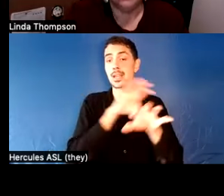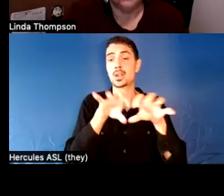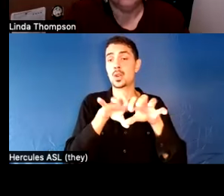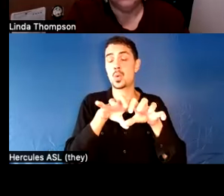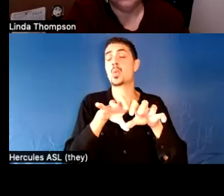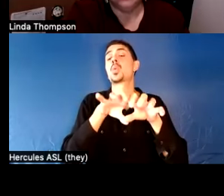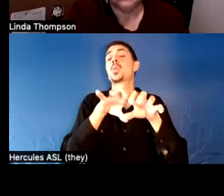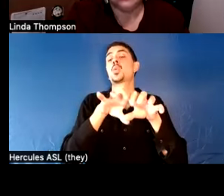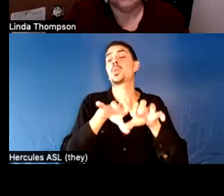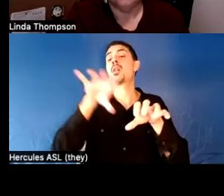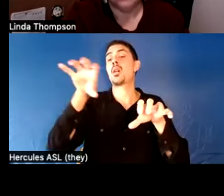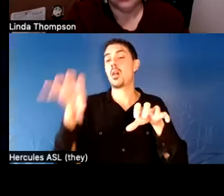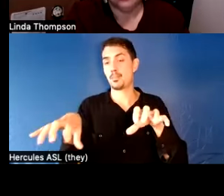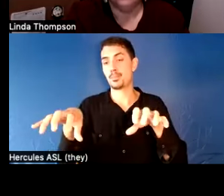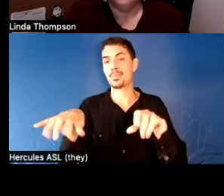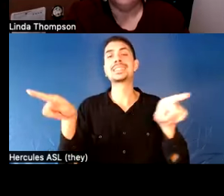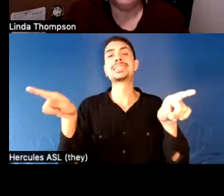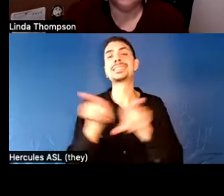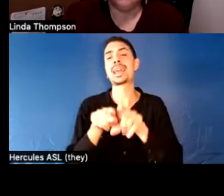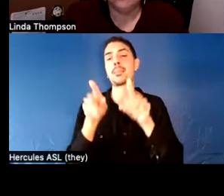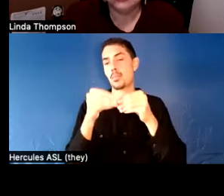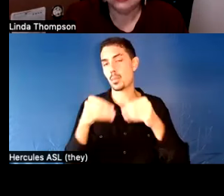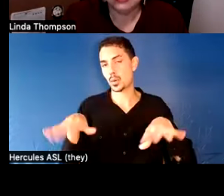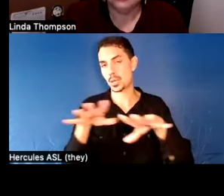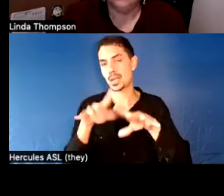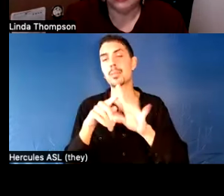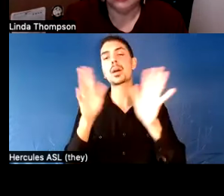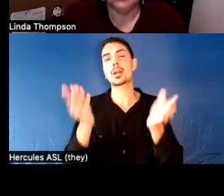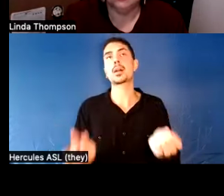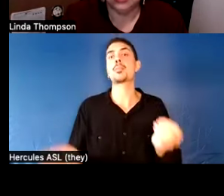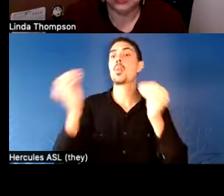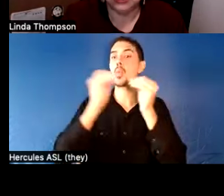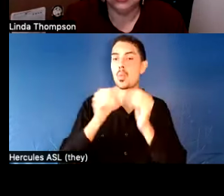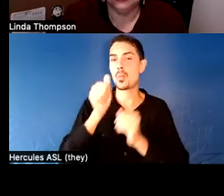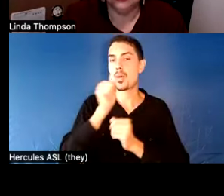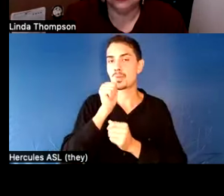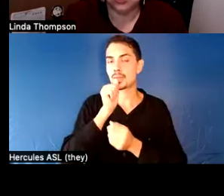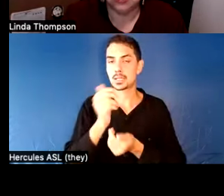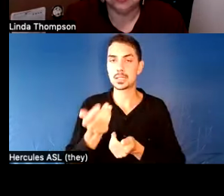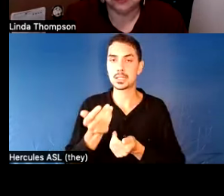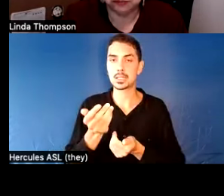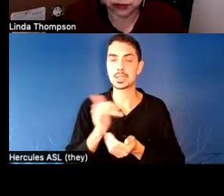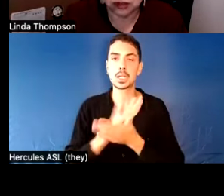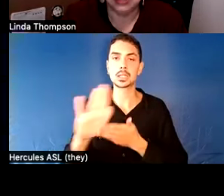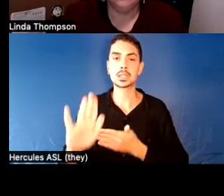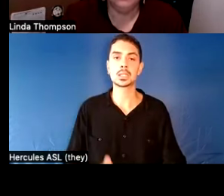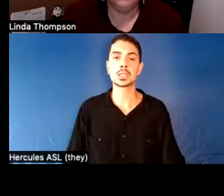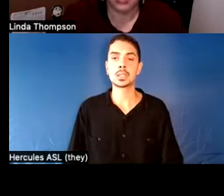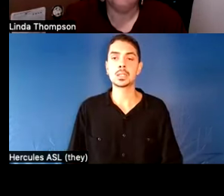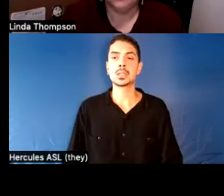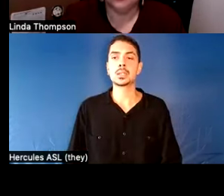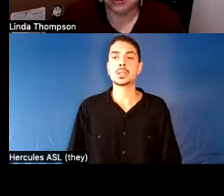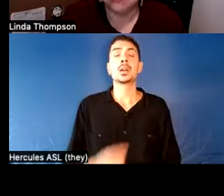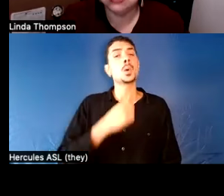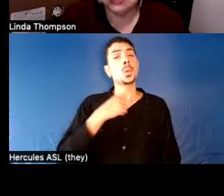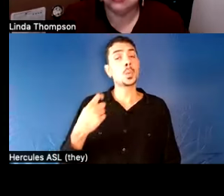property, but there was, there was more privacy, and we need to let people